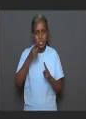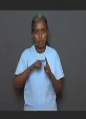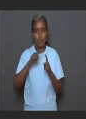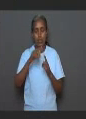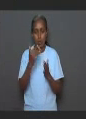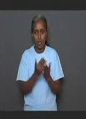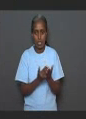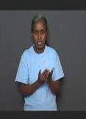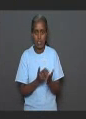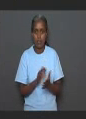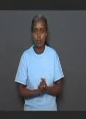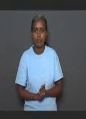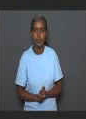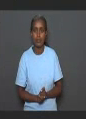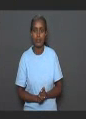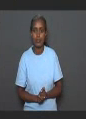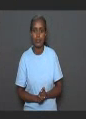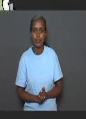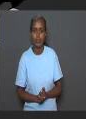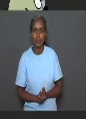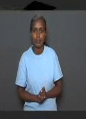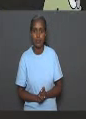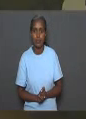Let's get back to our lesson.